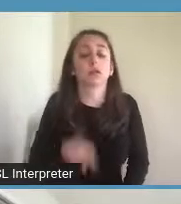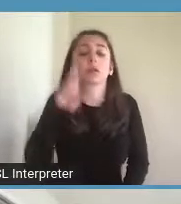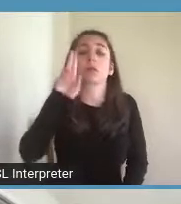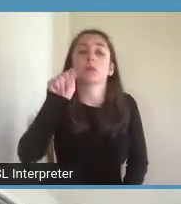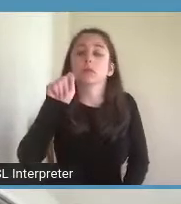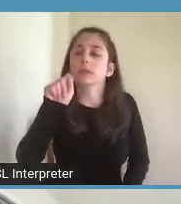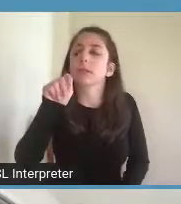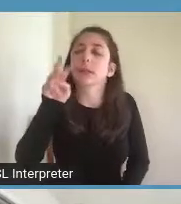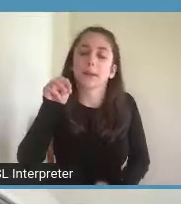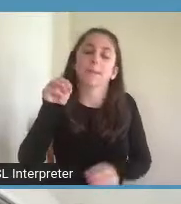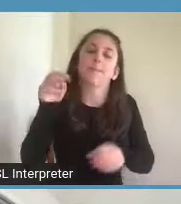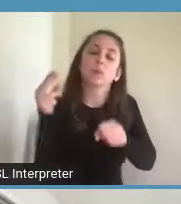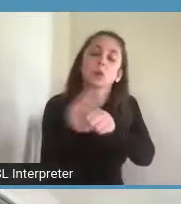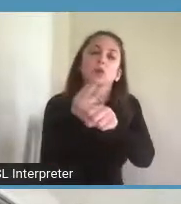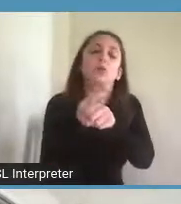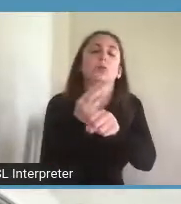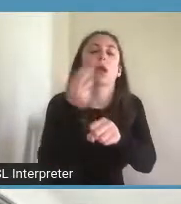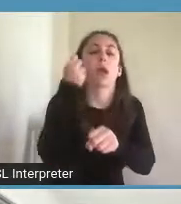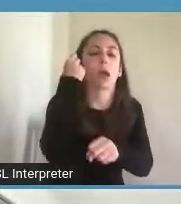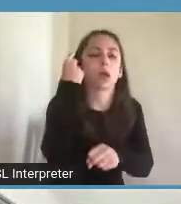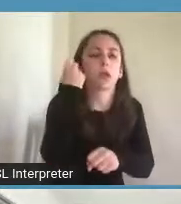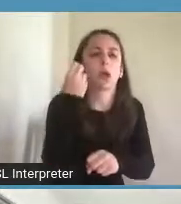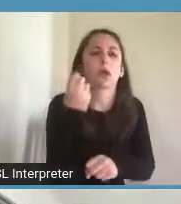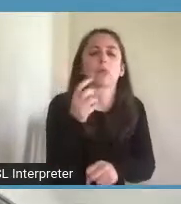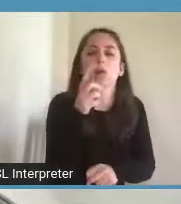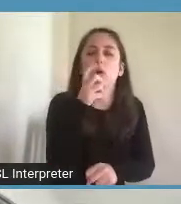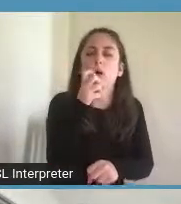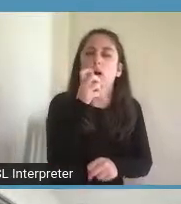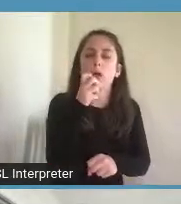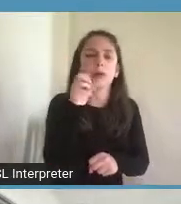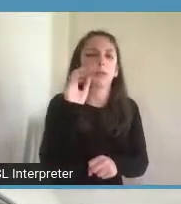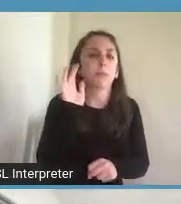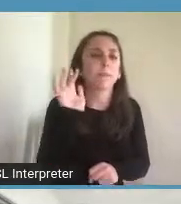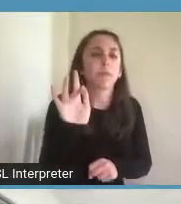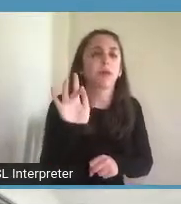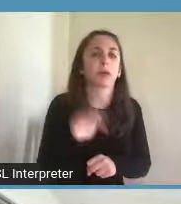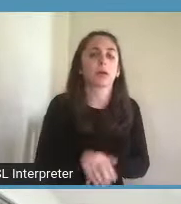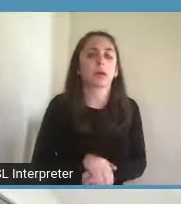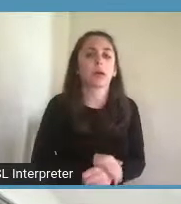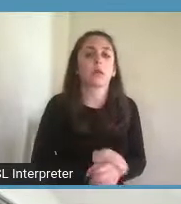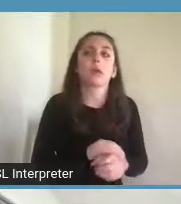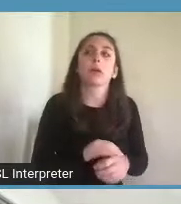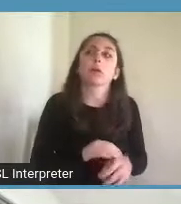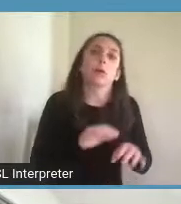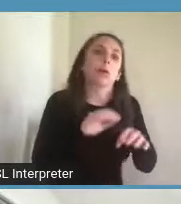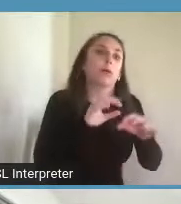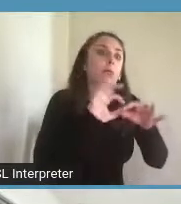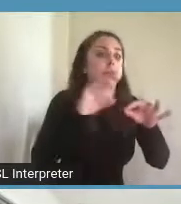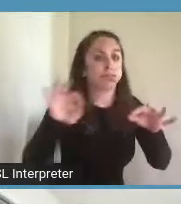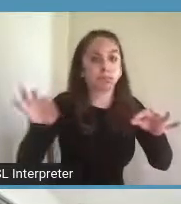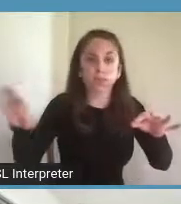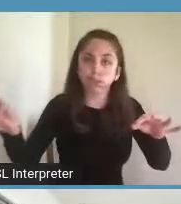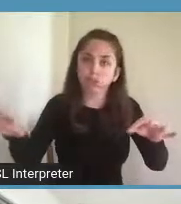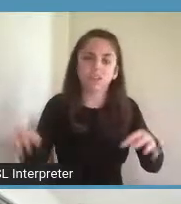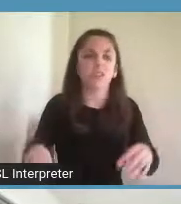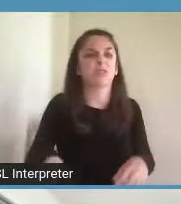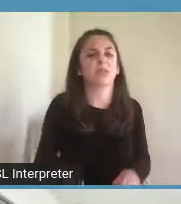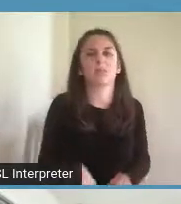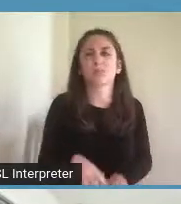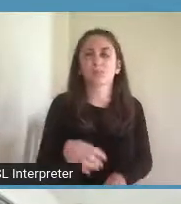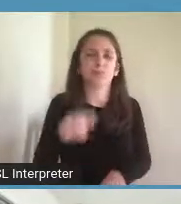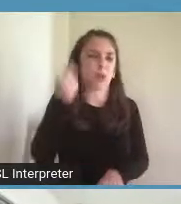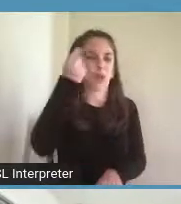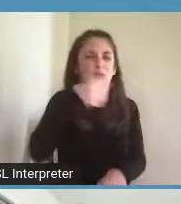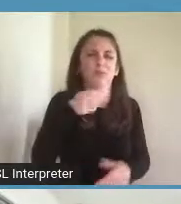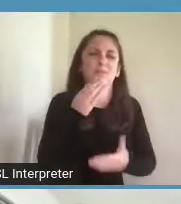can understand who's clicking through. And you could say they're so long and they're so ugly. That is true. So you can create